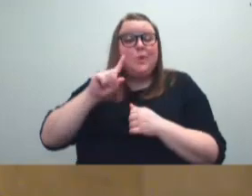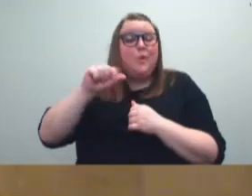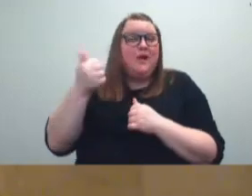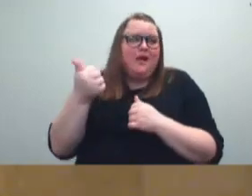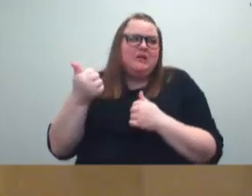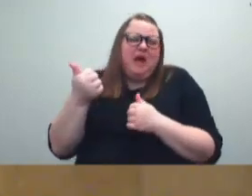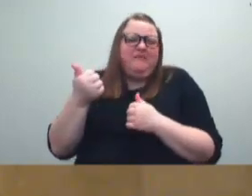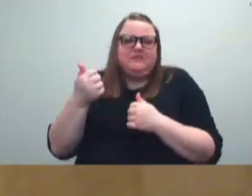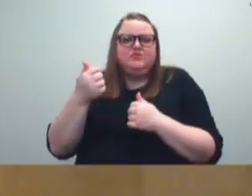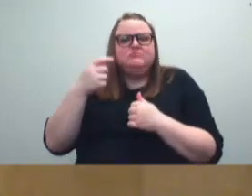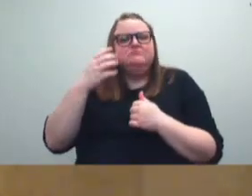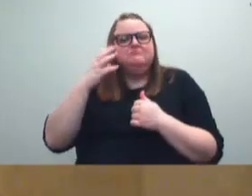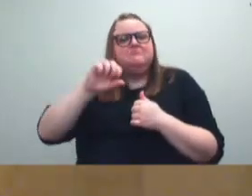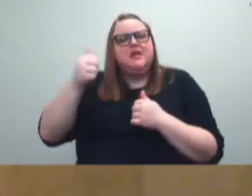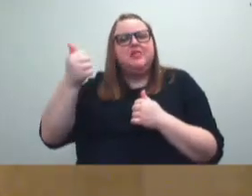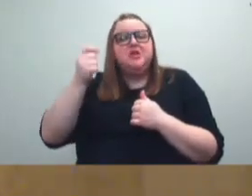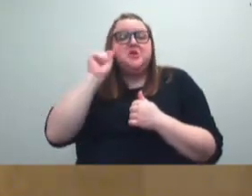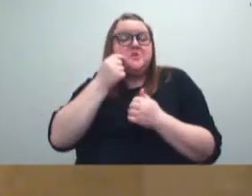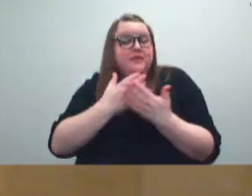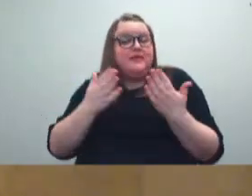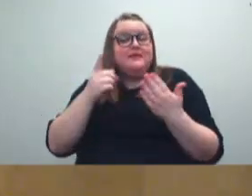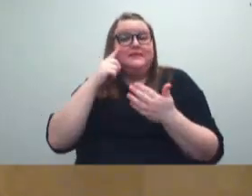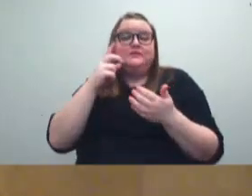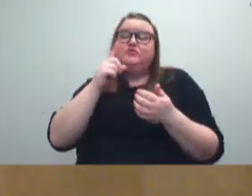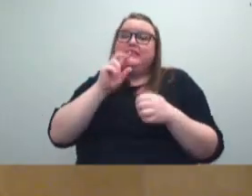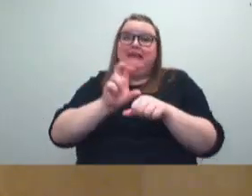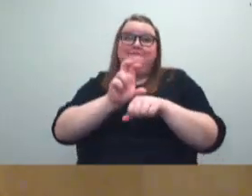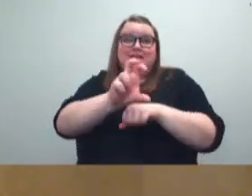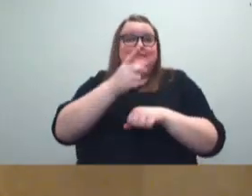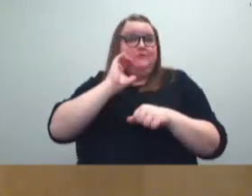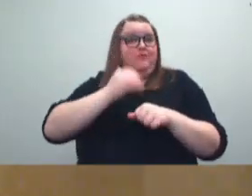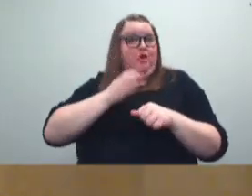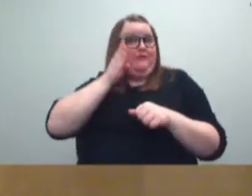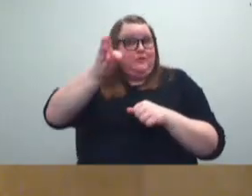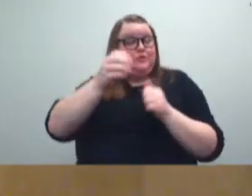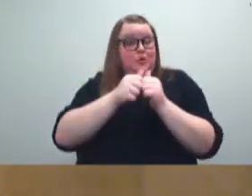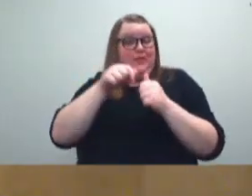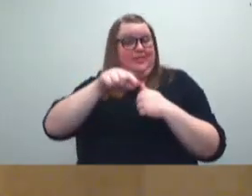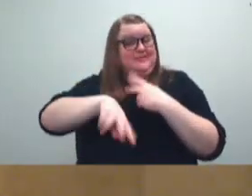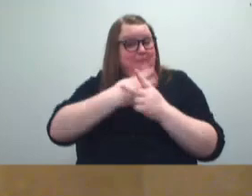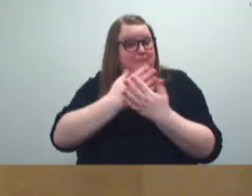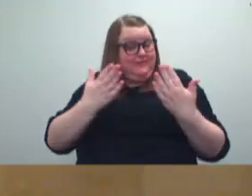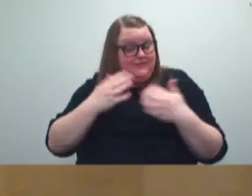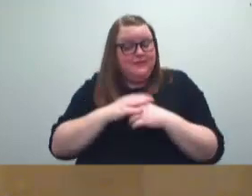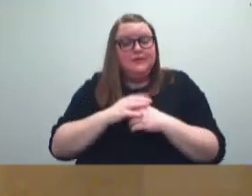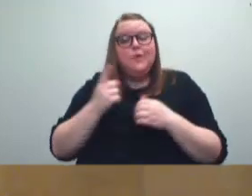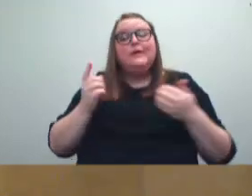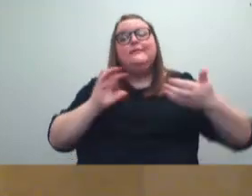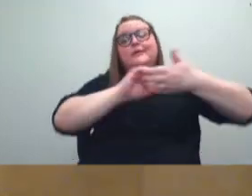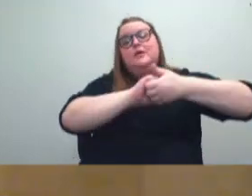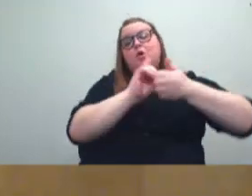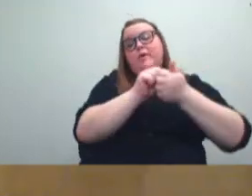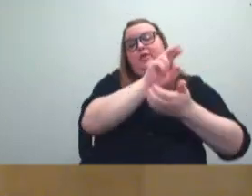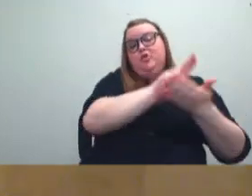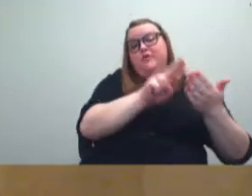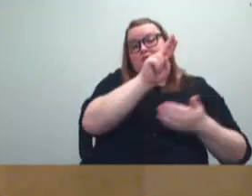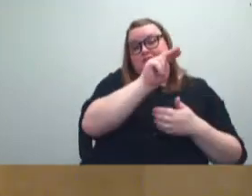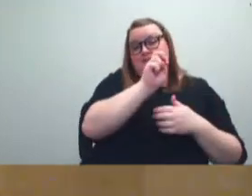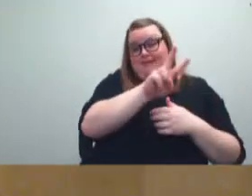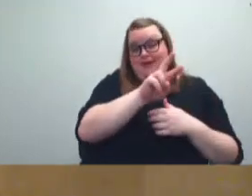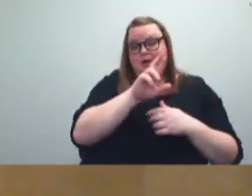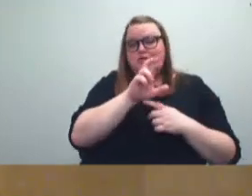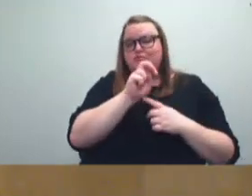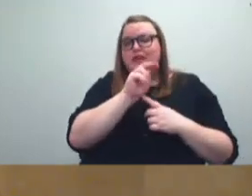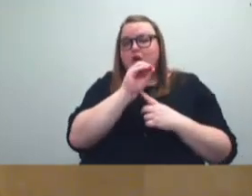our future with these type of things like a pandemic. We've partnered with the University of Nevada, Reno on a nearly